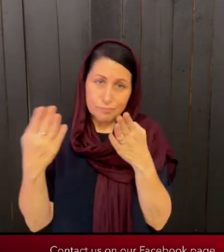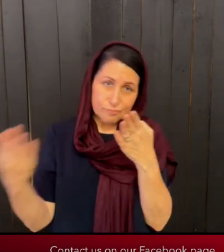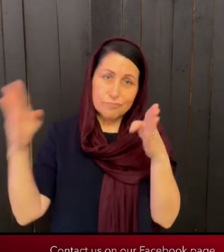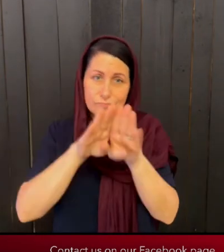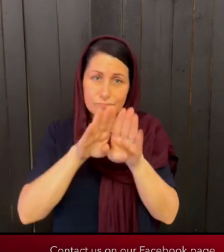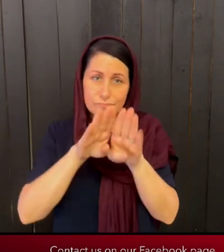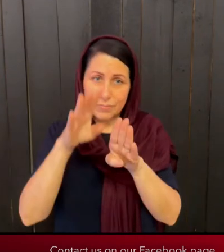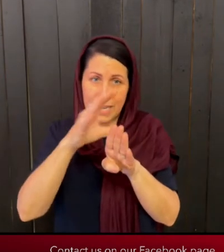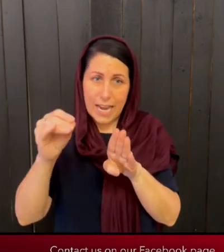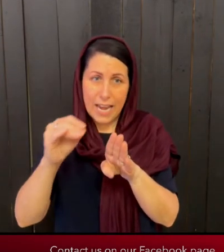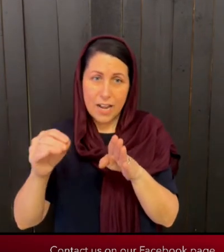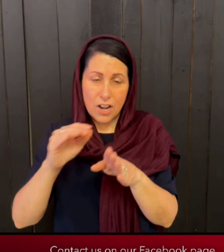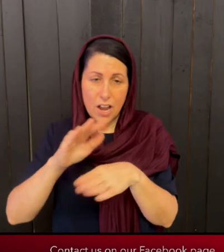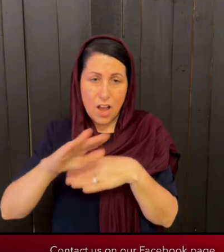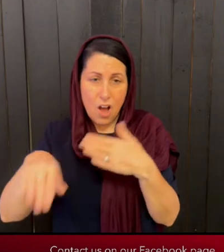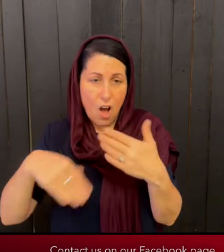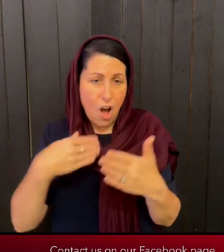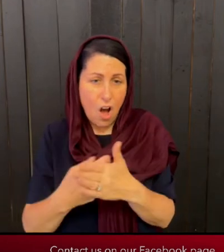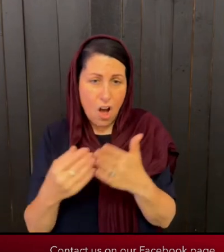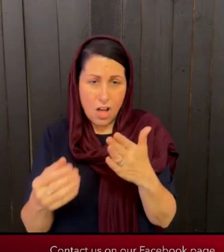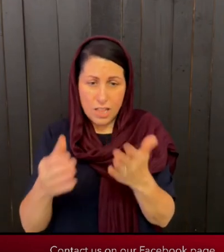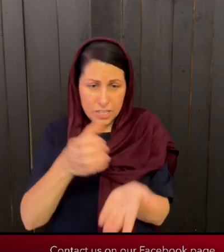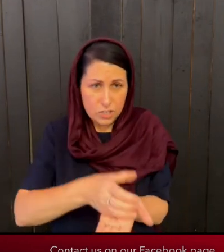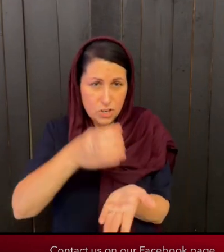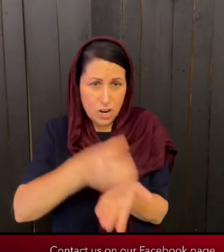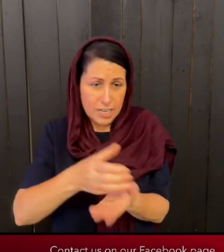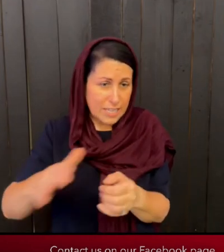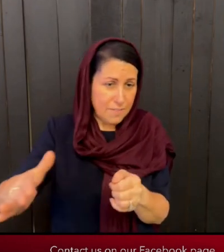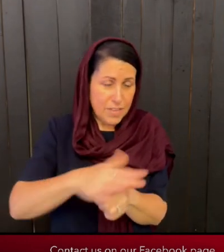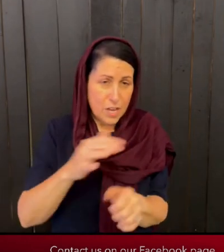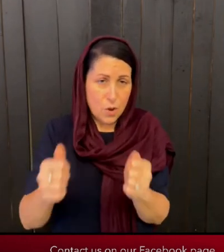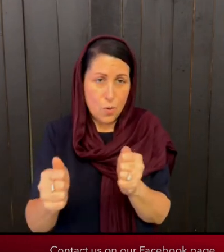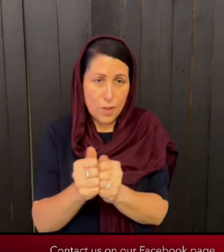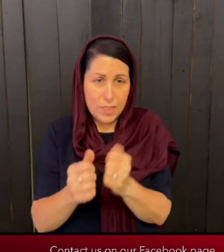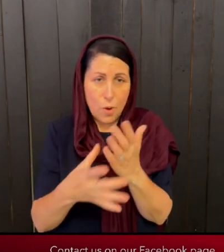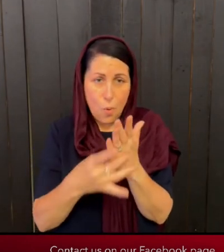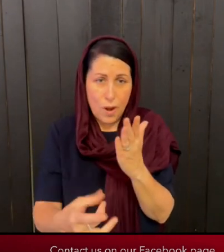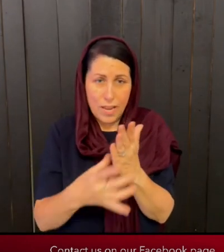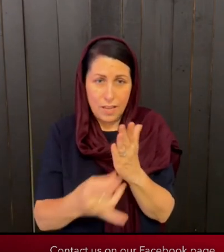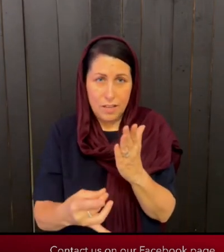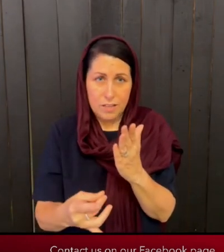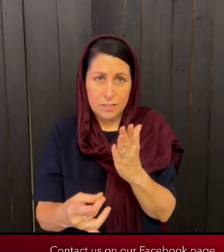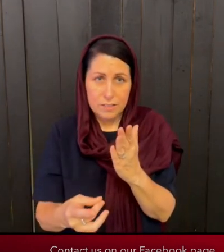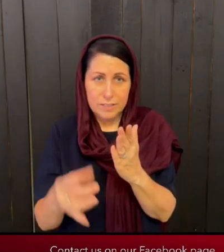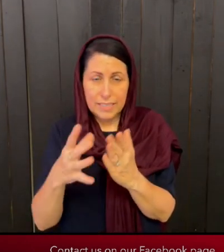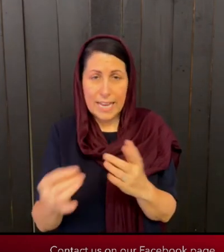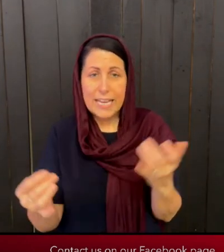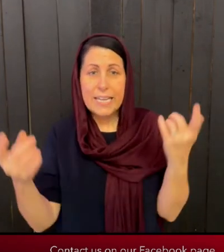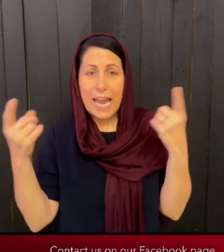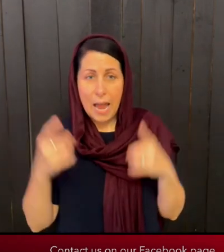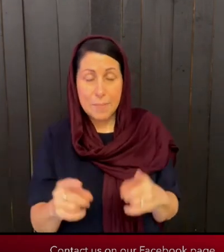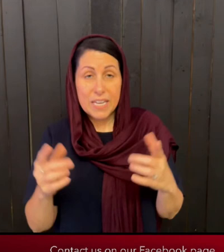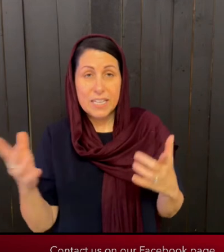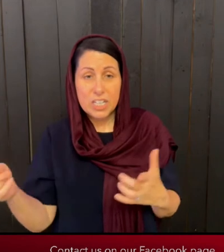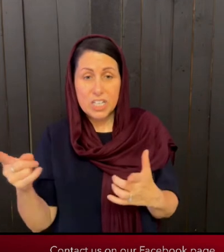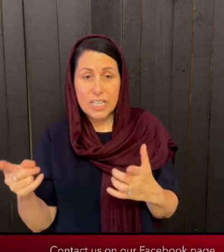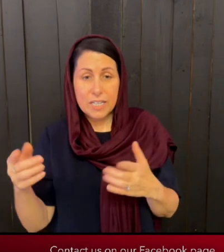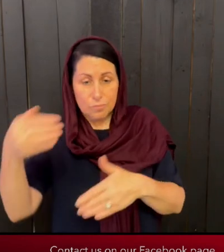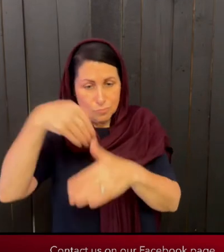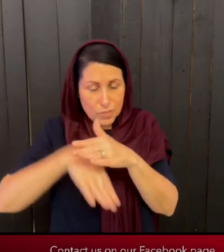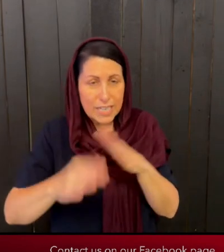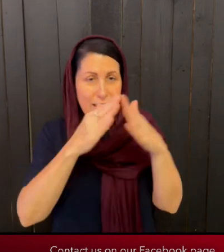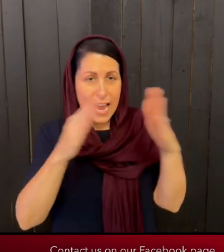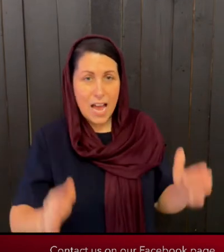what is full." So she went from him and shut the door behind her and her sons, and they were bringing the vessels to